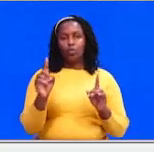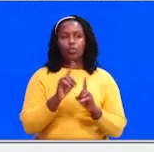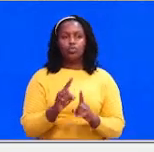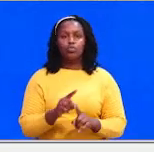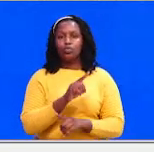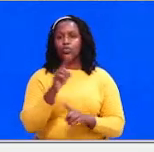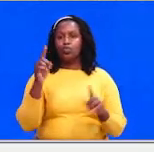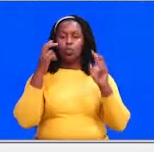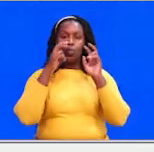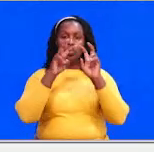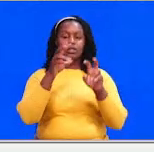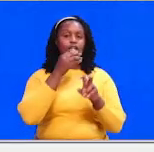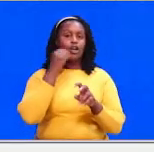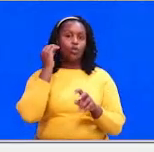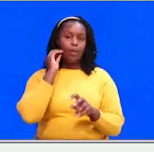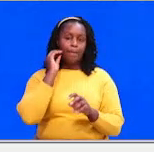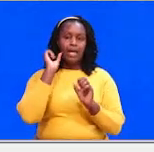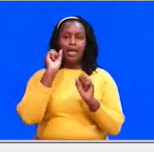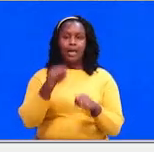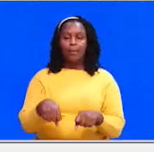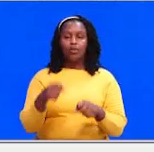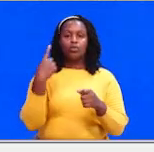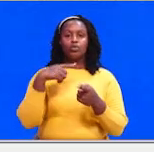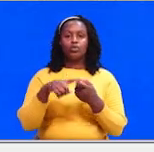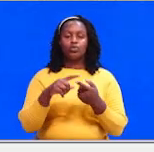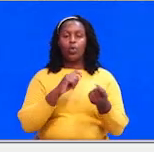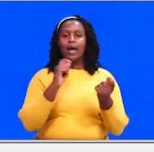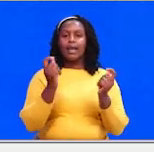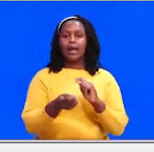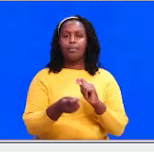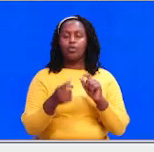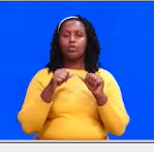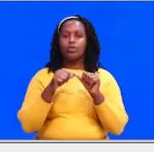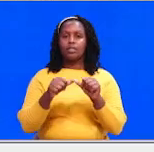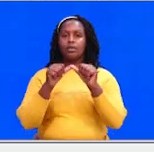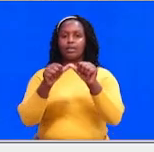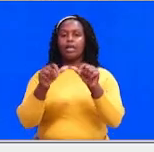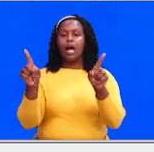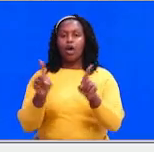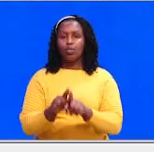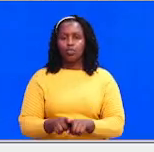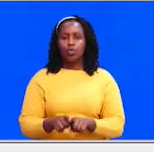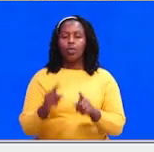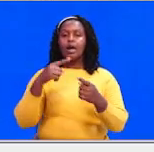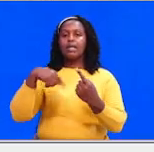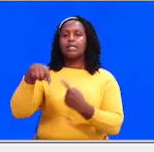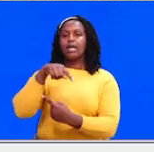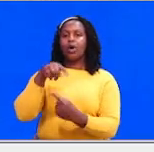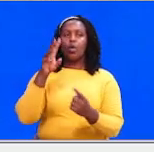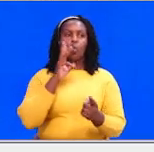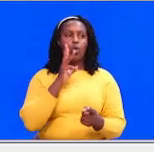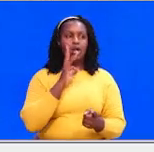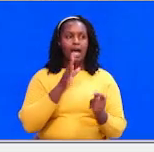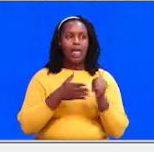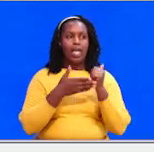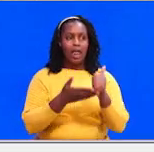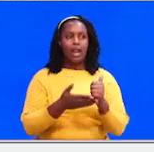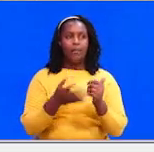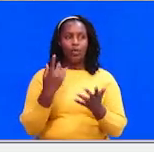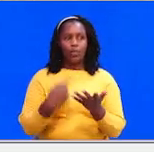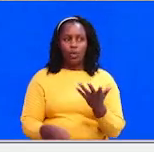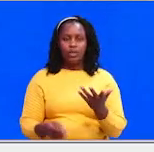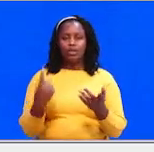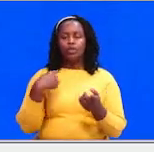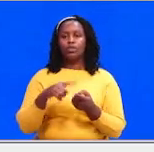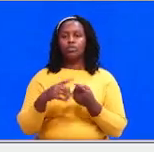you're watching at home, you're able to just adapt to sustainability and be able to recycle water as well. It also helps in, of course, cost